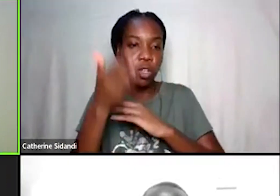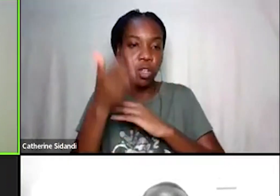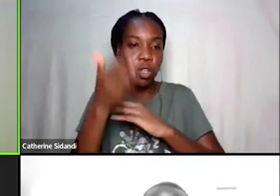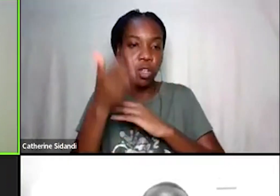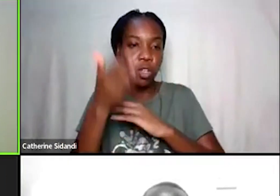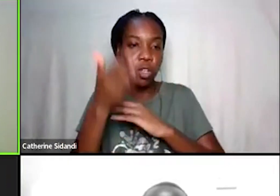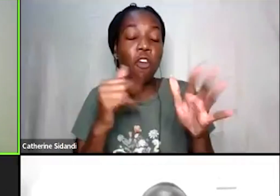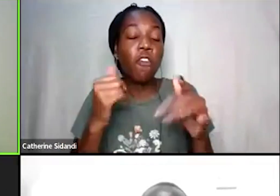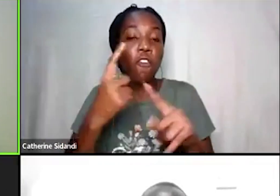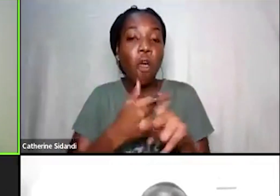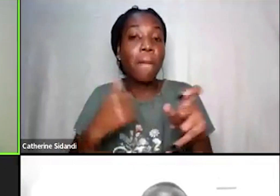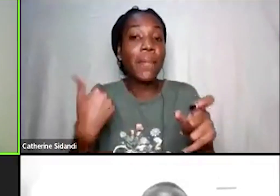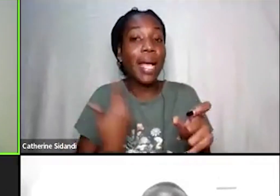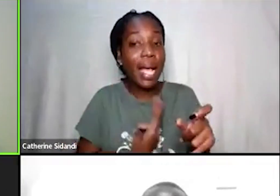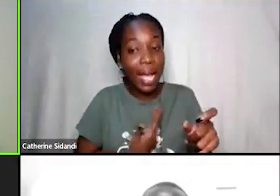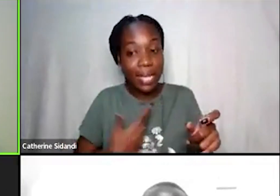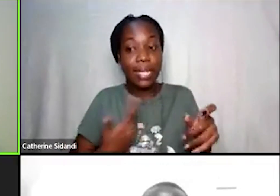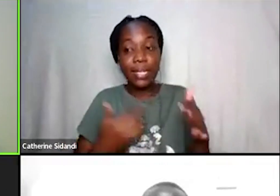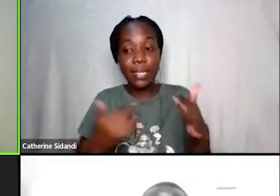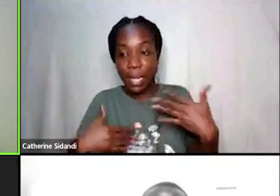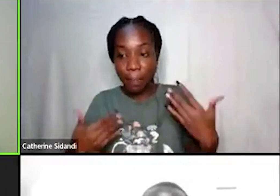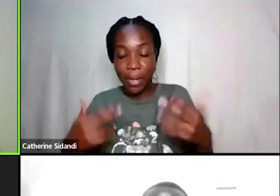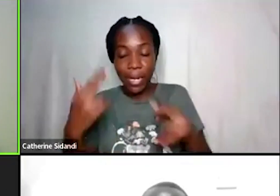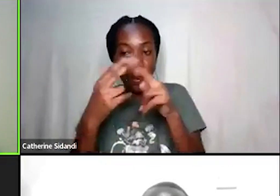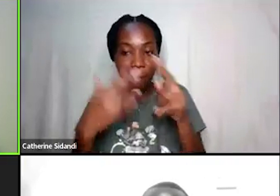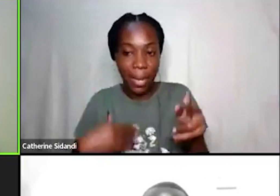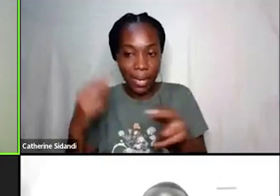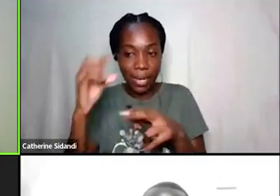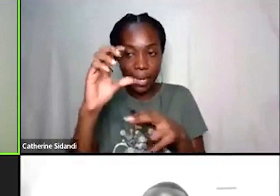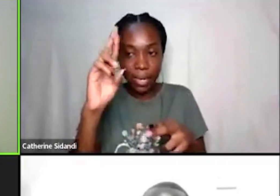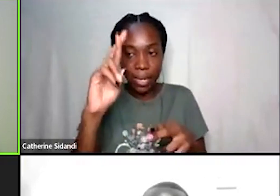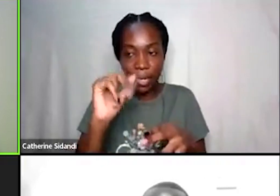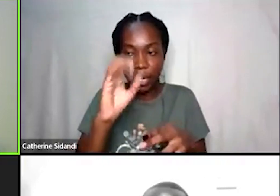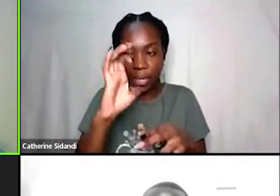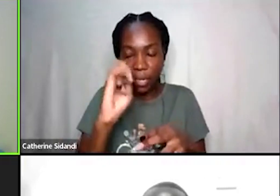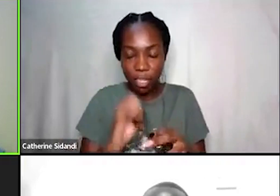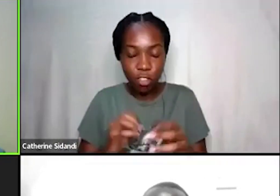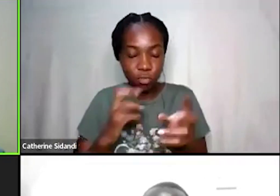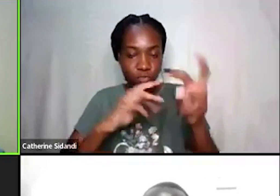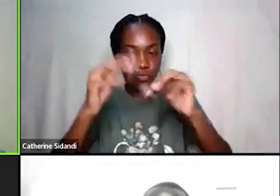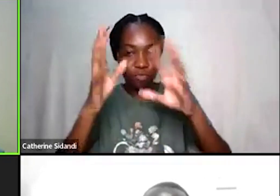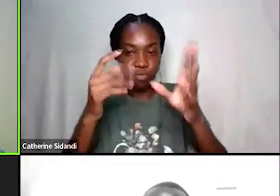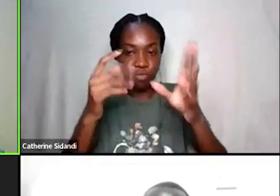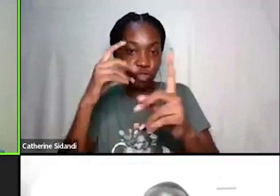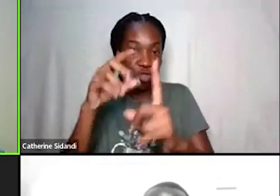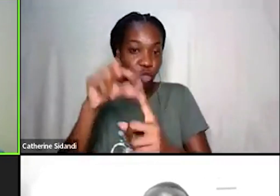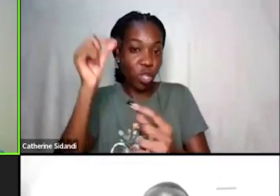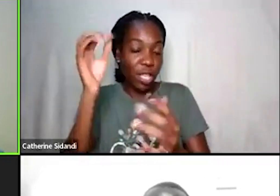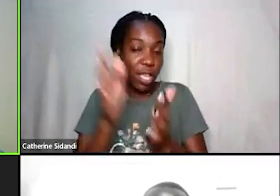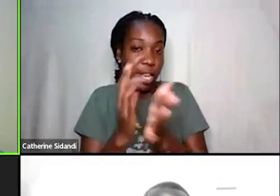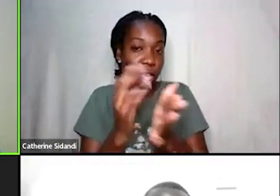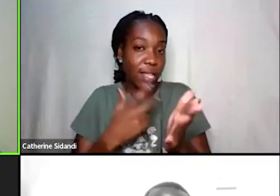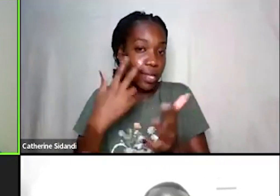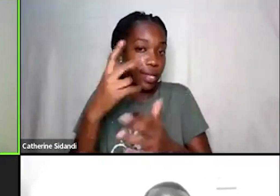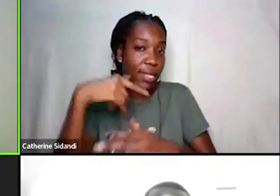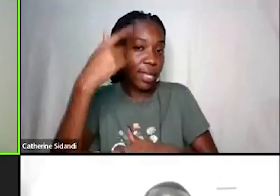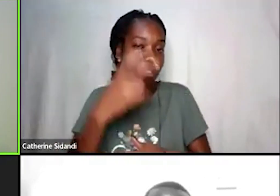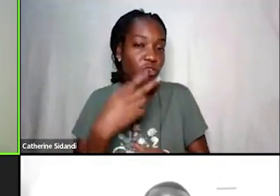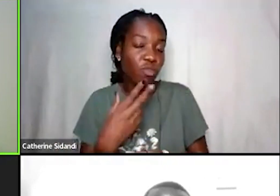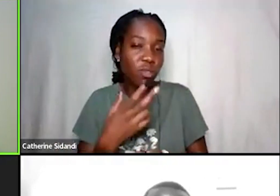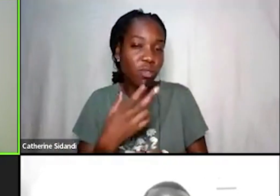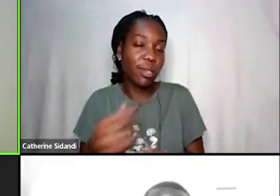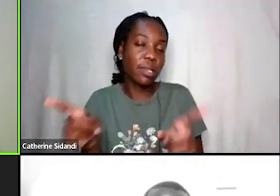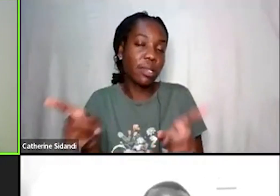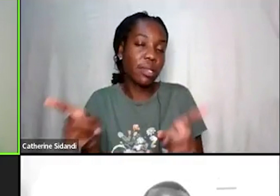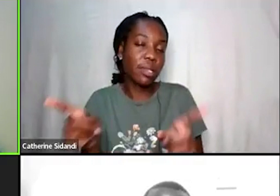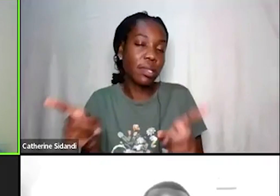us, it's always a pleasure having you. My name is Grace Nzula, otherwise known as Moderator of Choice. And we shall see you next week, the same time, same place, as we look